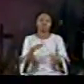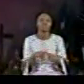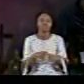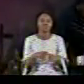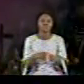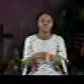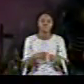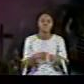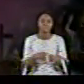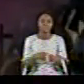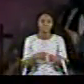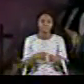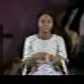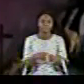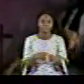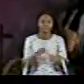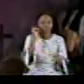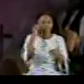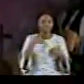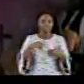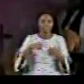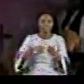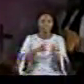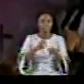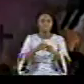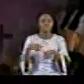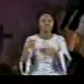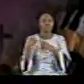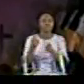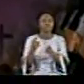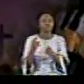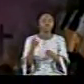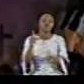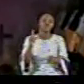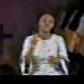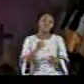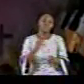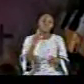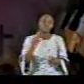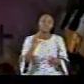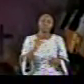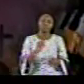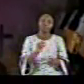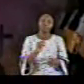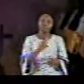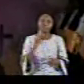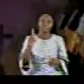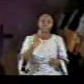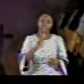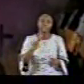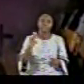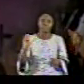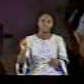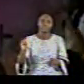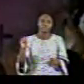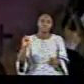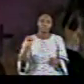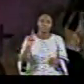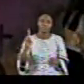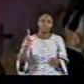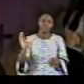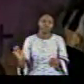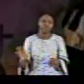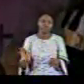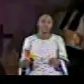writing, he's had this issue since 2019, and he's been going to see specialists, and he was taking